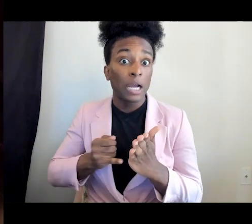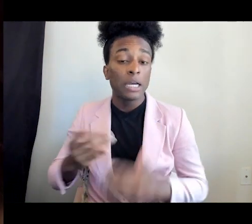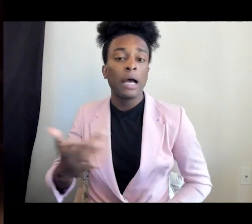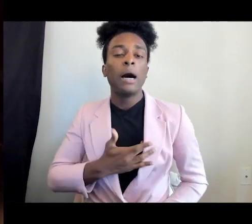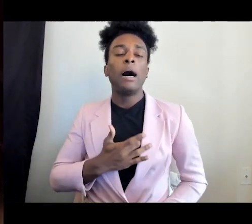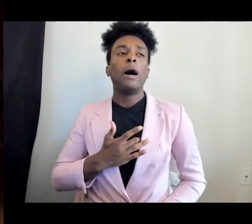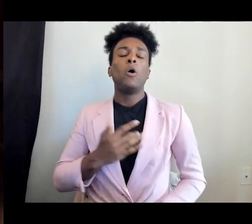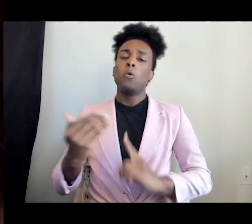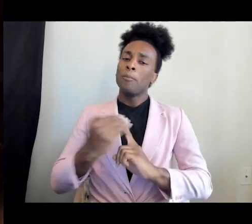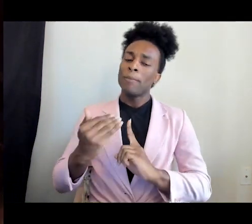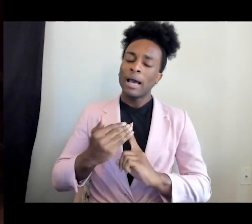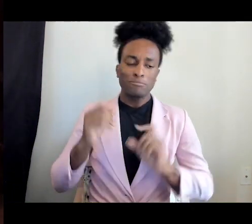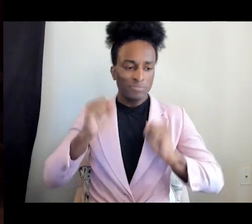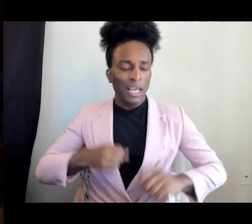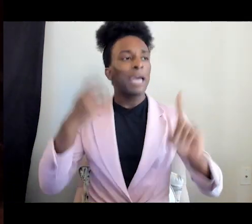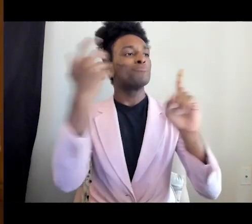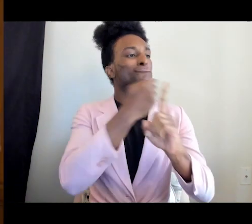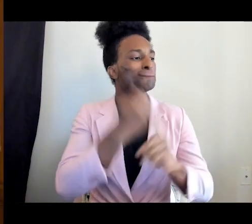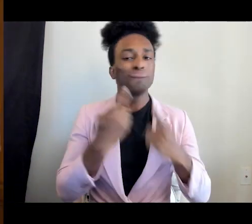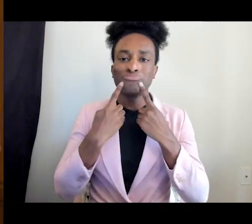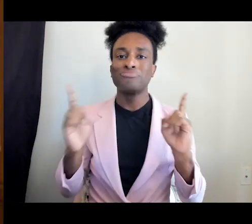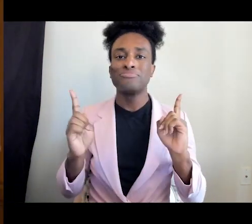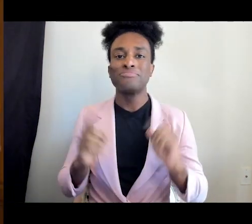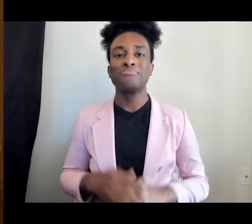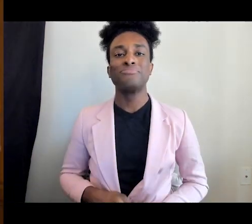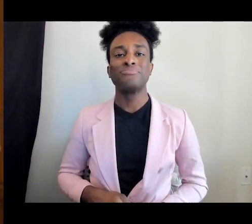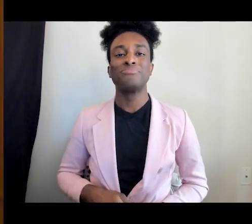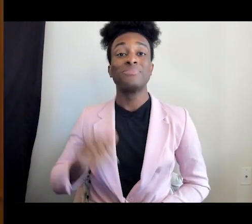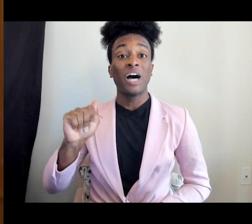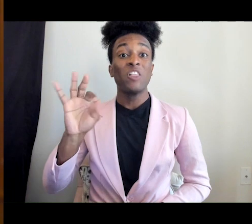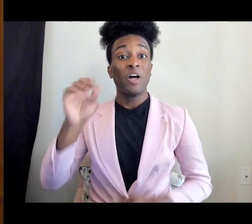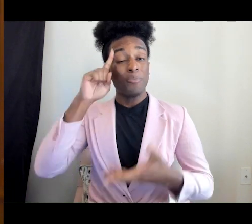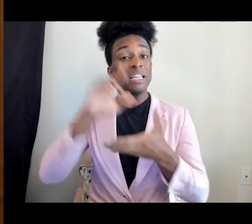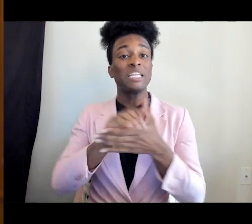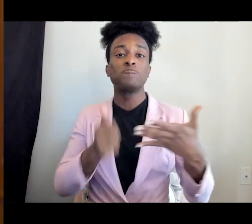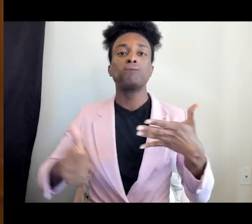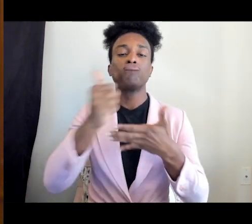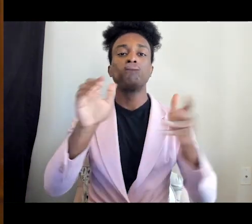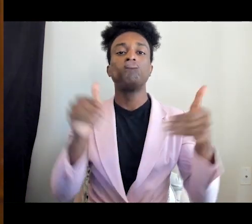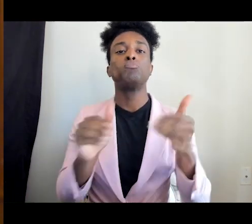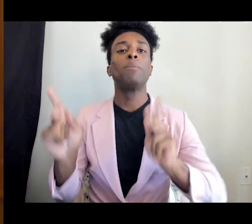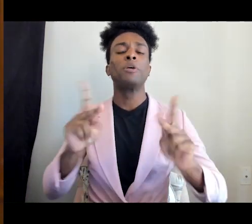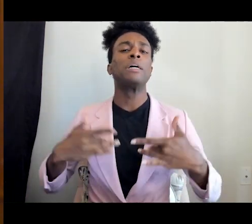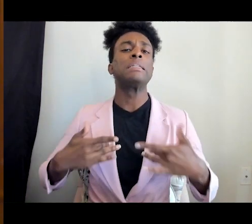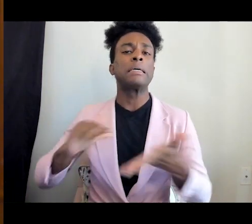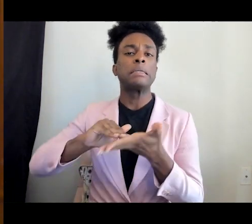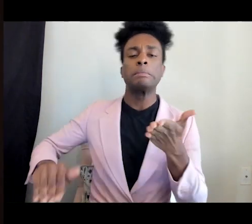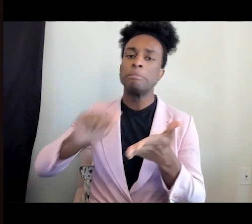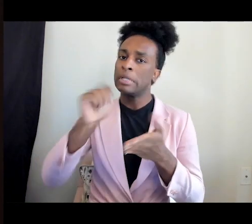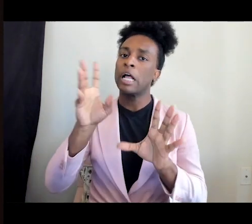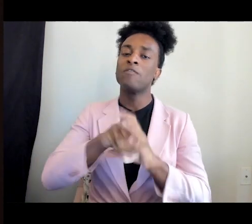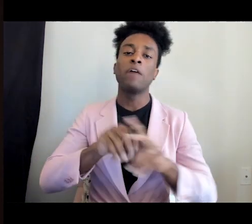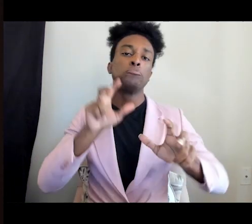And that's what the arts do. ArtsFund believes in centering populations that have been historically furthest away from large-scale philanthropy. That